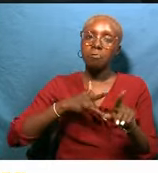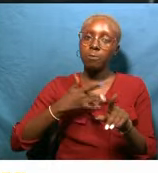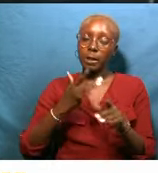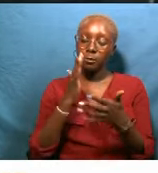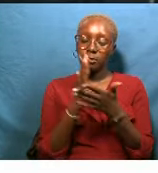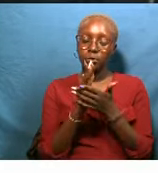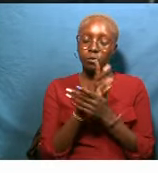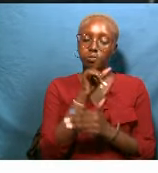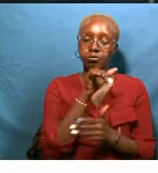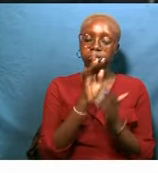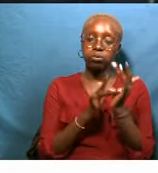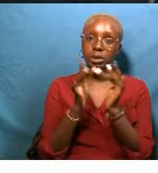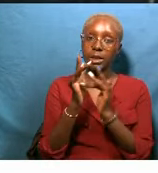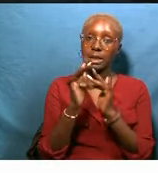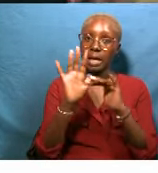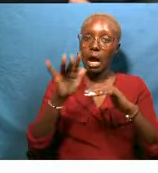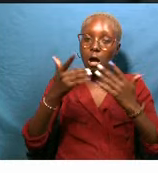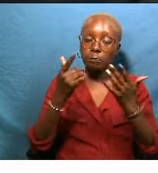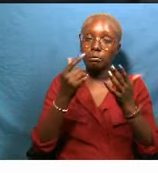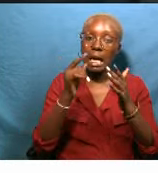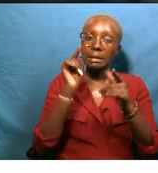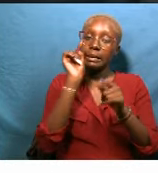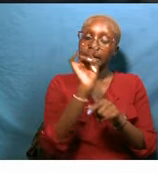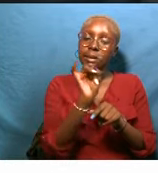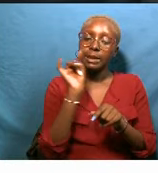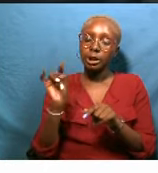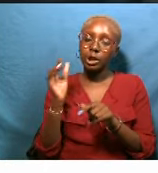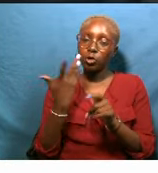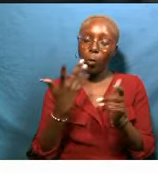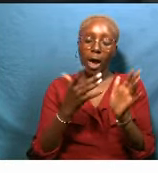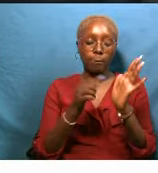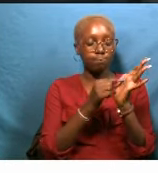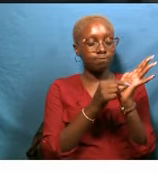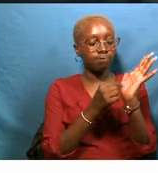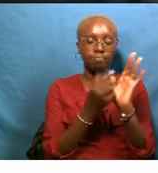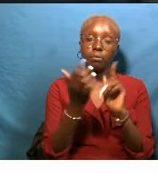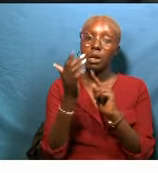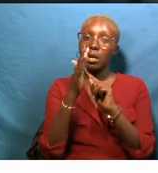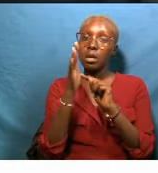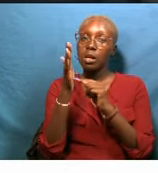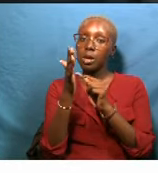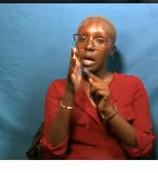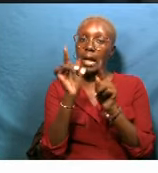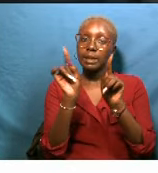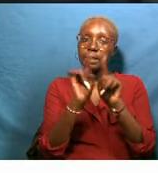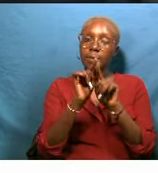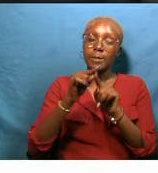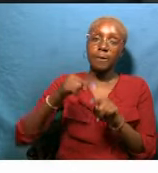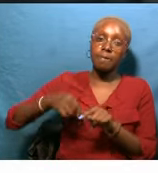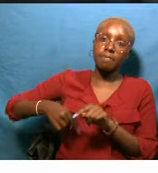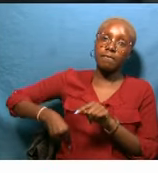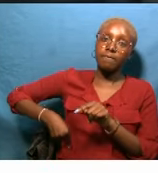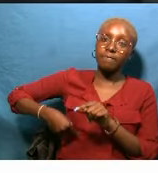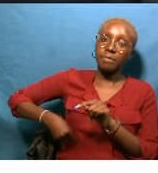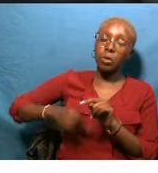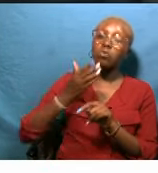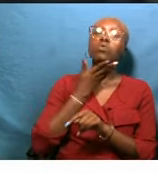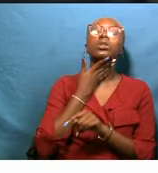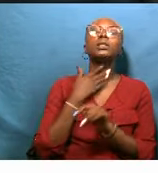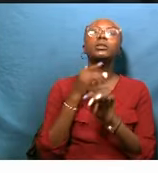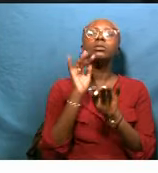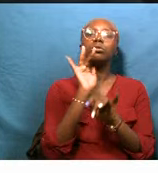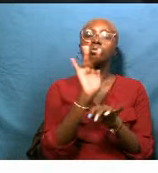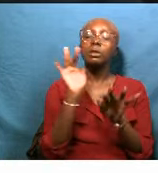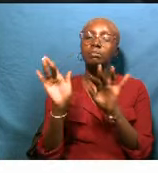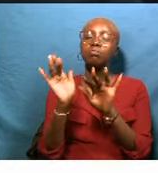by touching where the spear went through on his side, where the nails went on his hair, on his hands and legs, before he